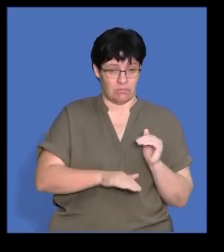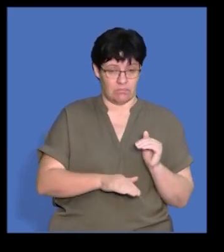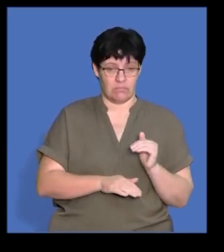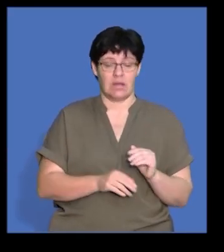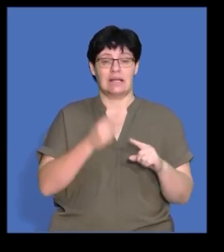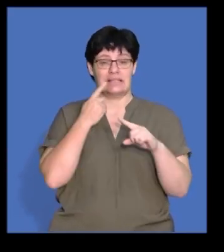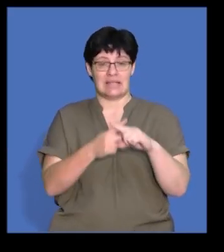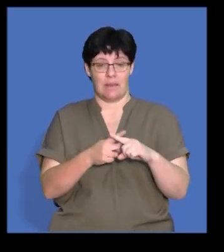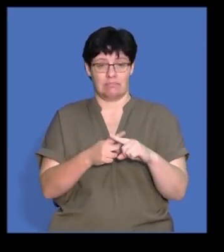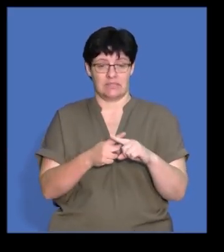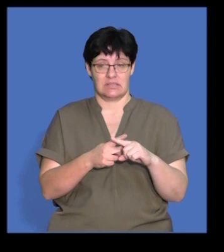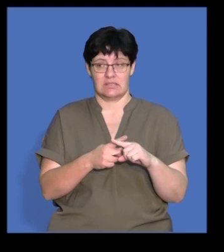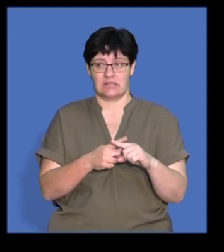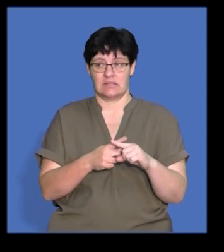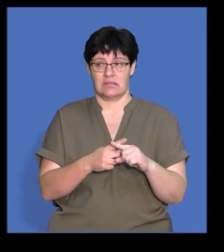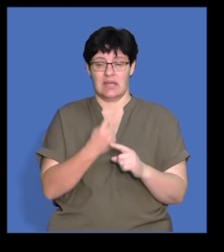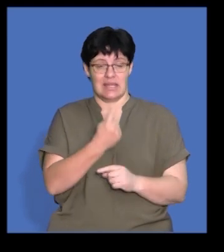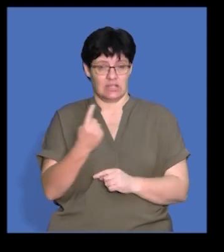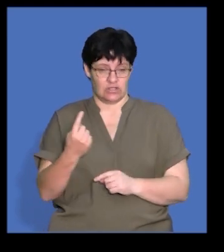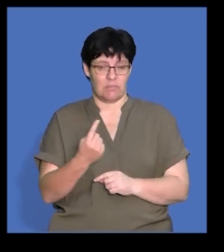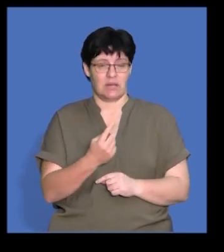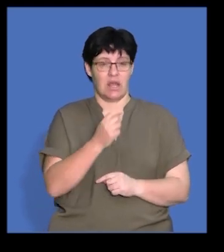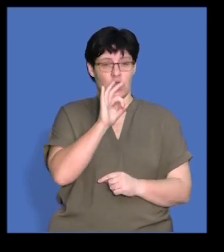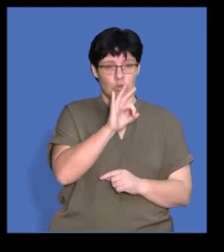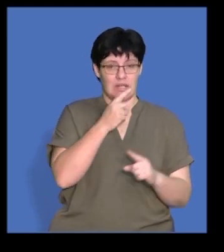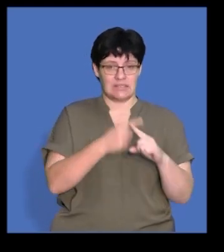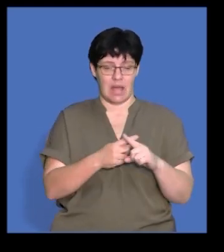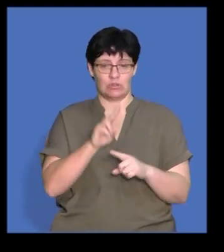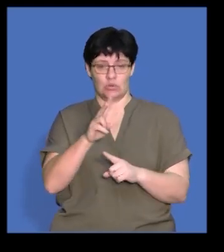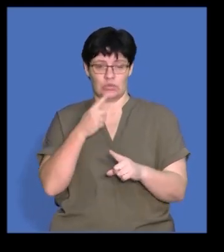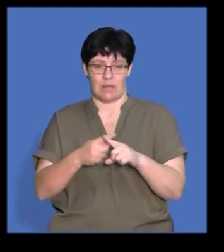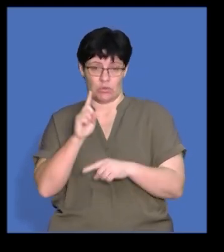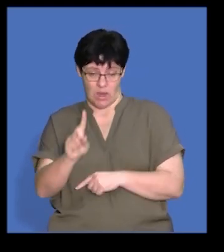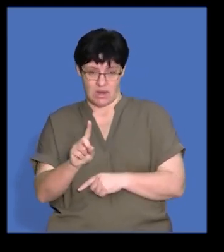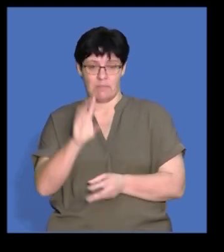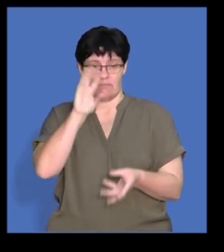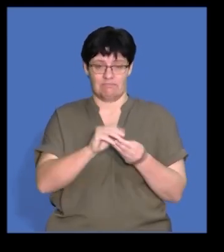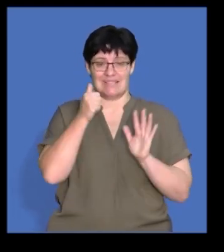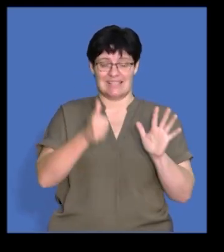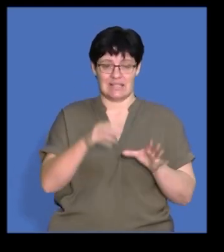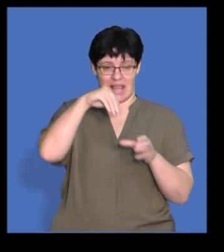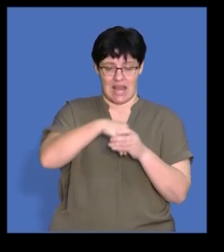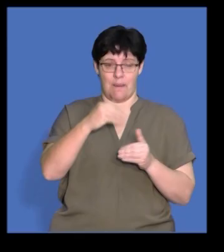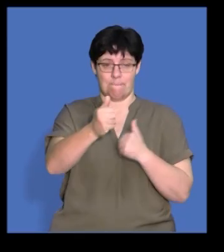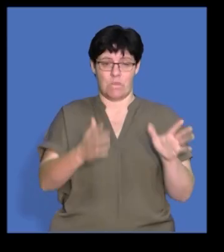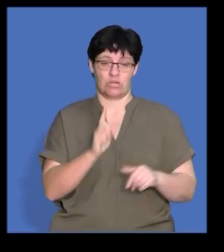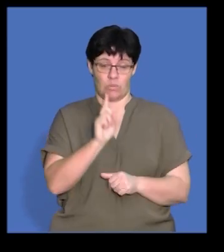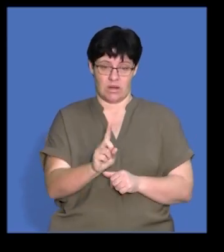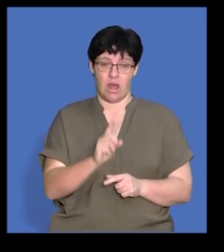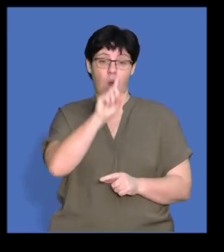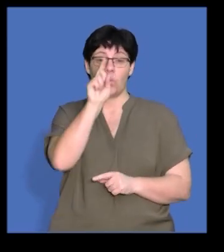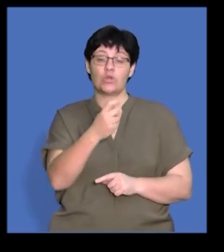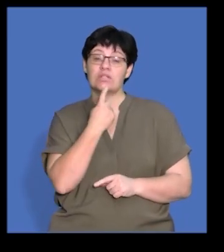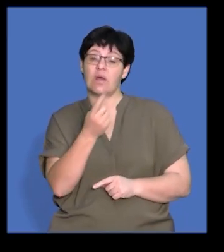going to multiply each one, so I can fit 6 mugs into one box. Now the question